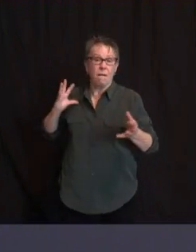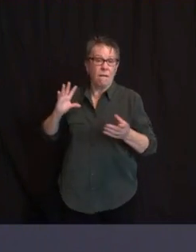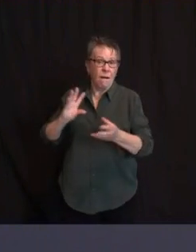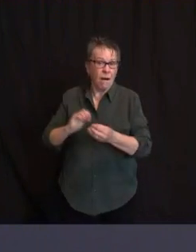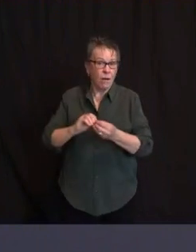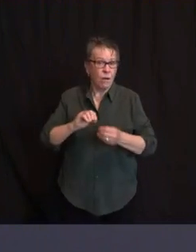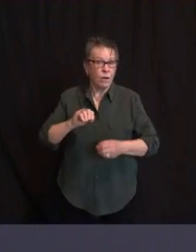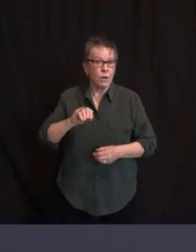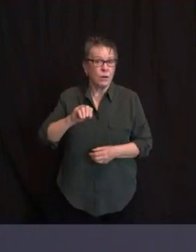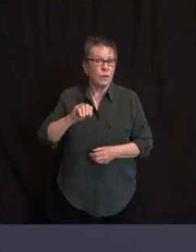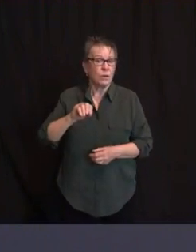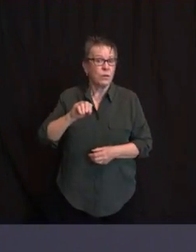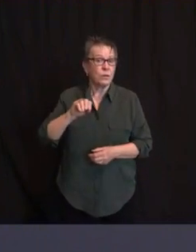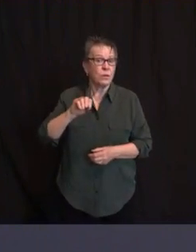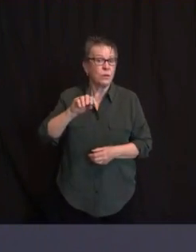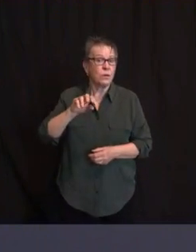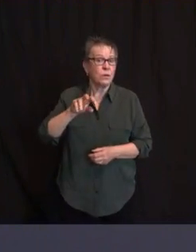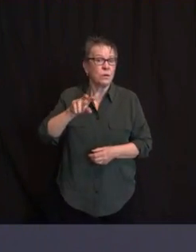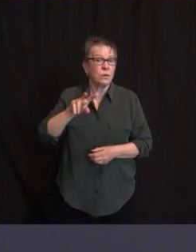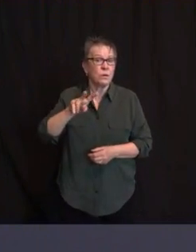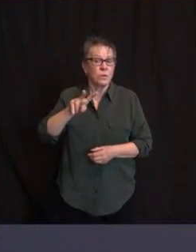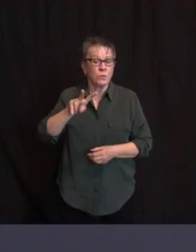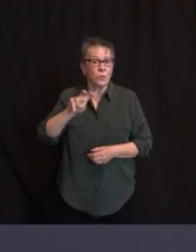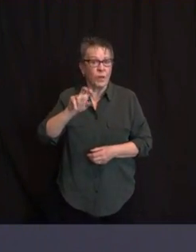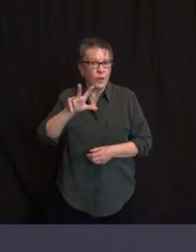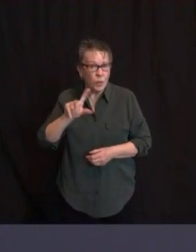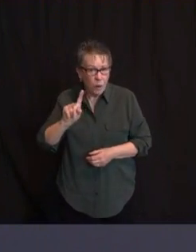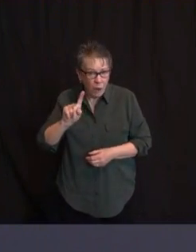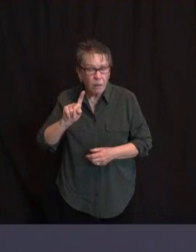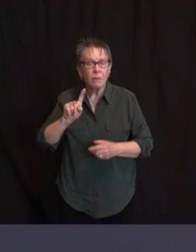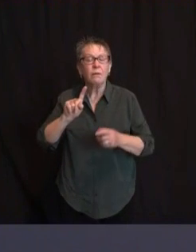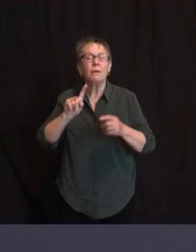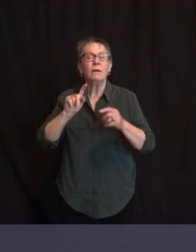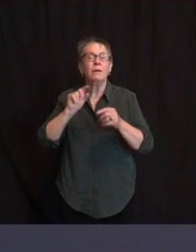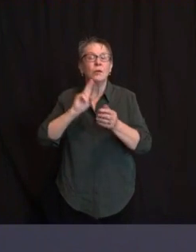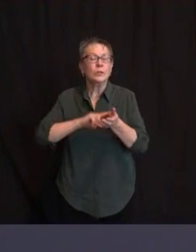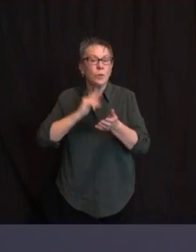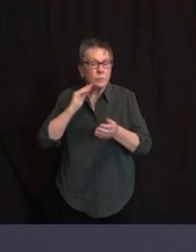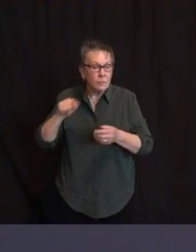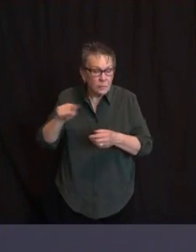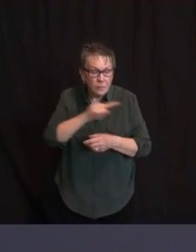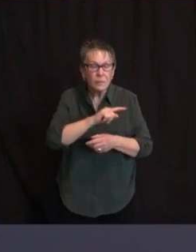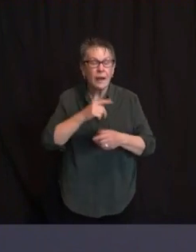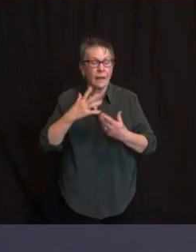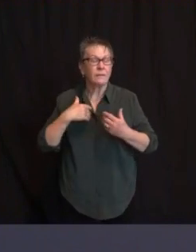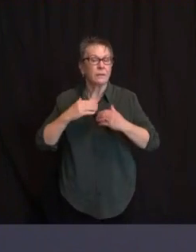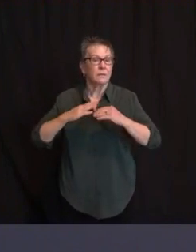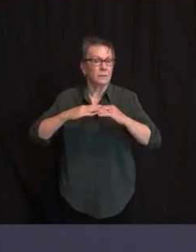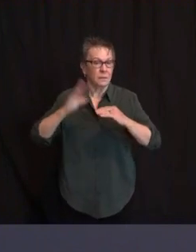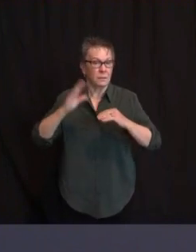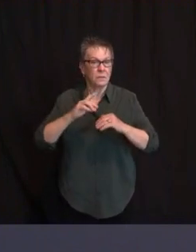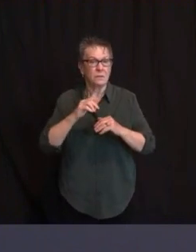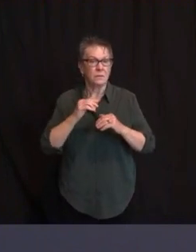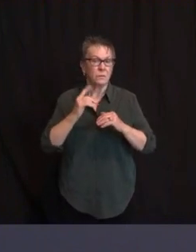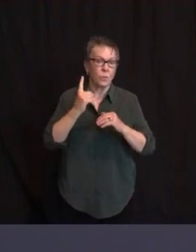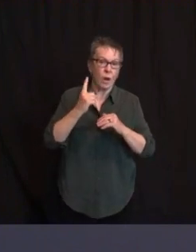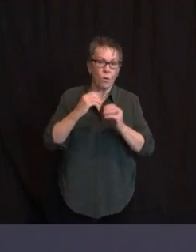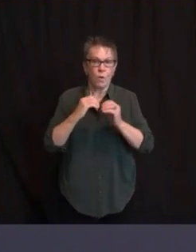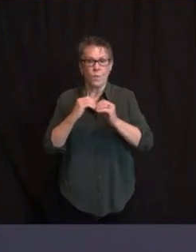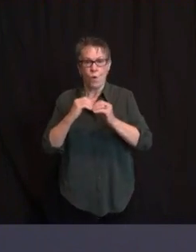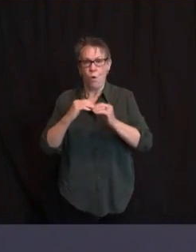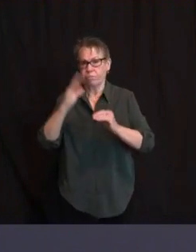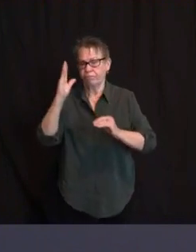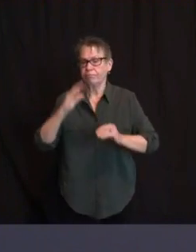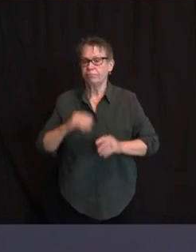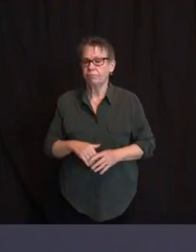case numbers include reports from 375 nursing facilities and approximately 200 assisted living